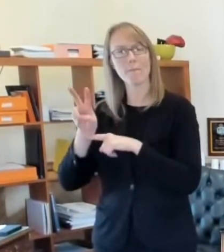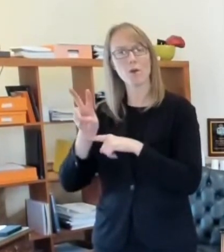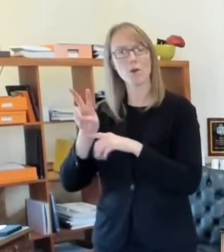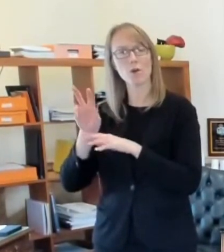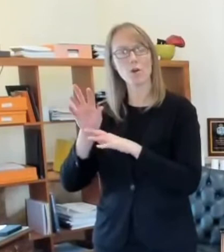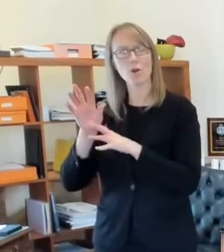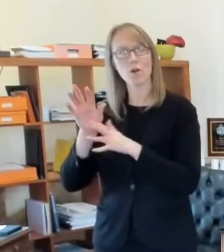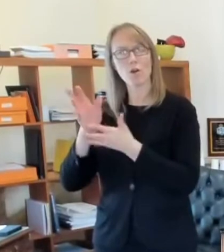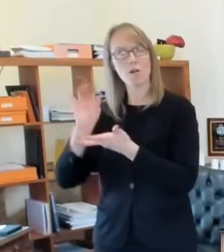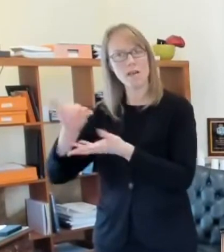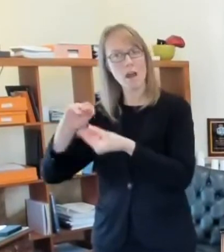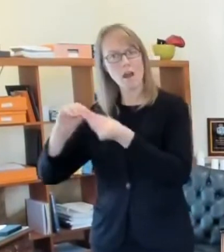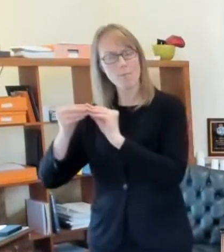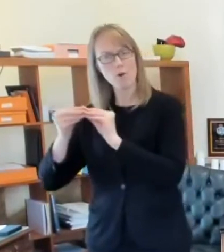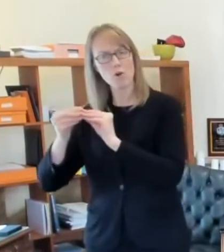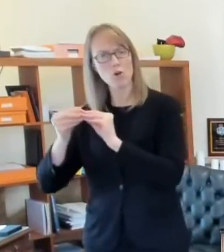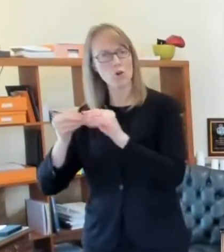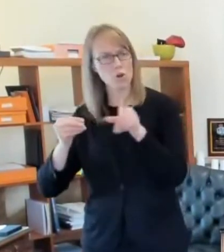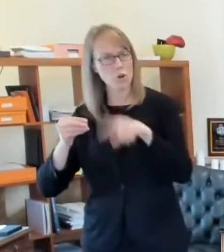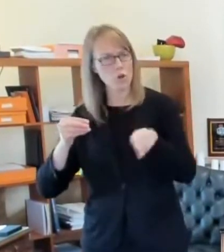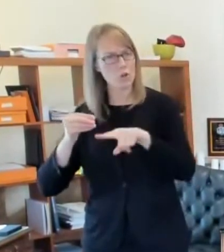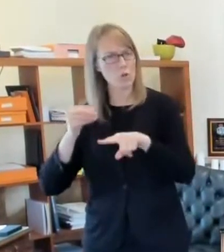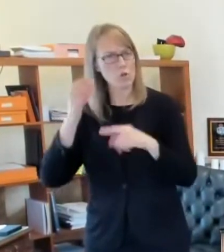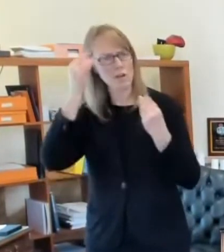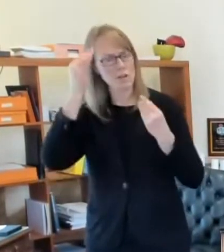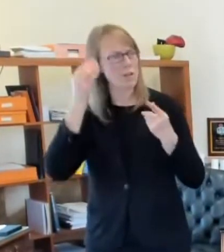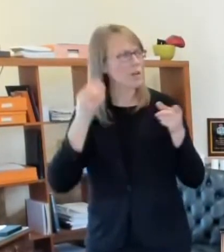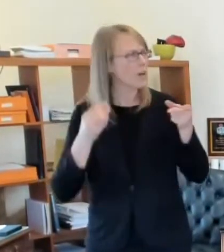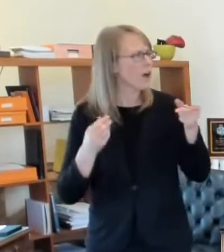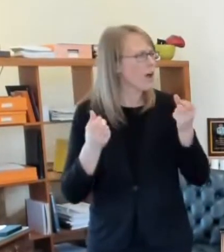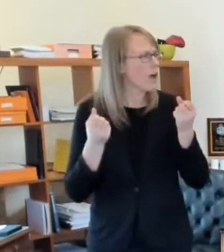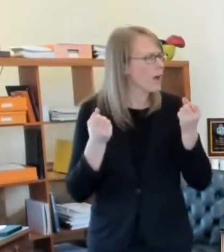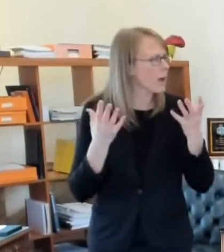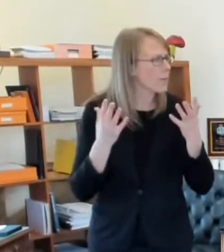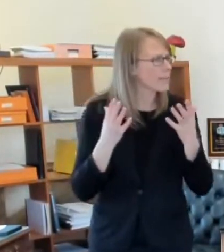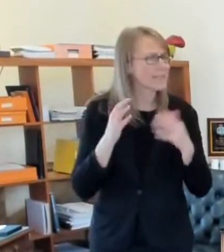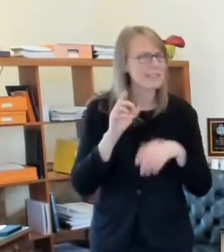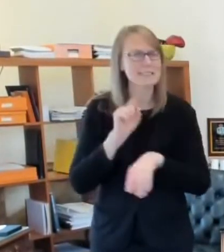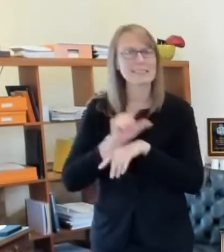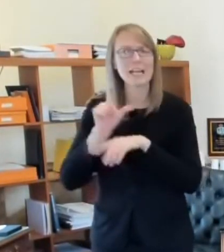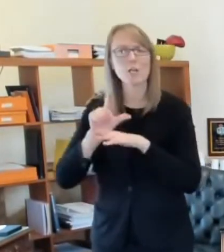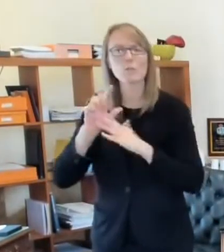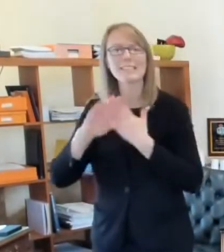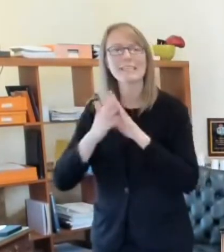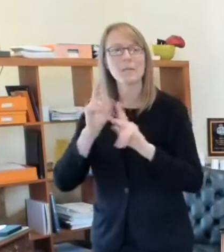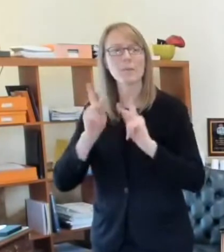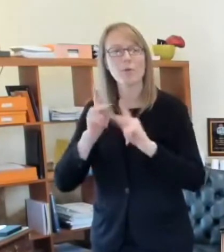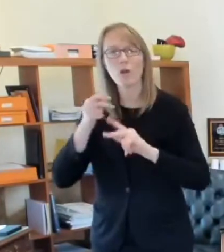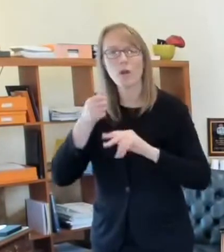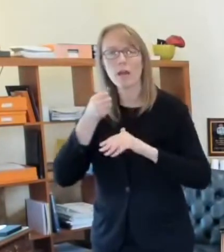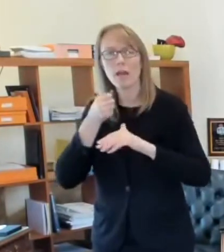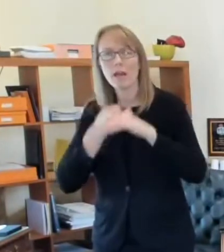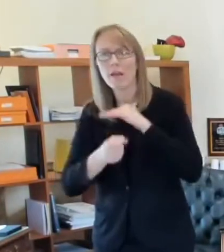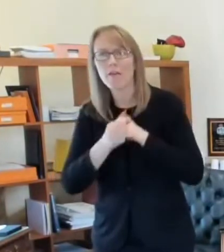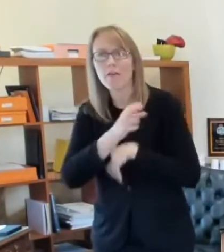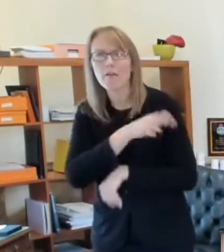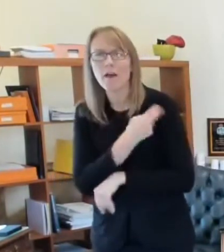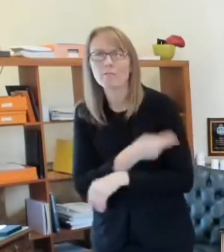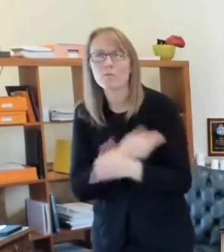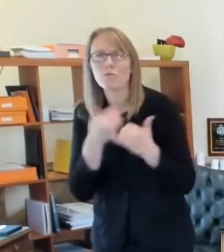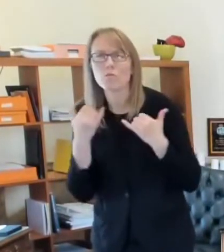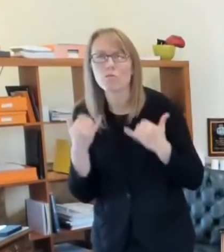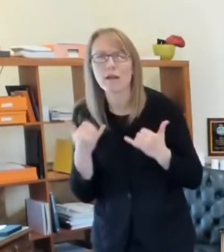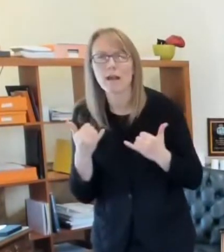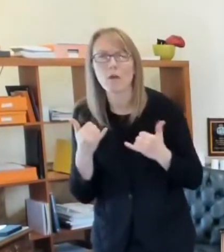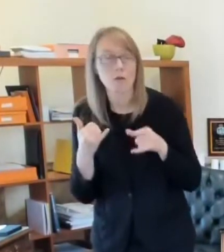All the metrics come into consideration. How many city people are in the hospitals right now? Did we find that? I'm sorry. Is that on our